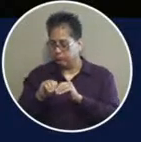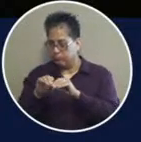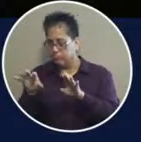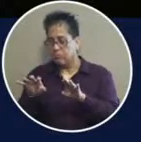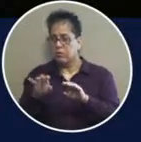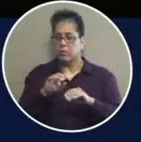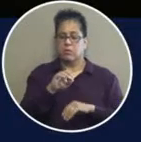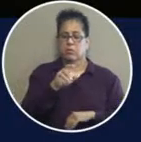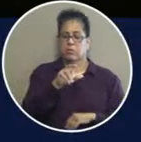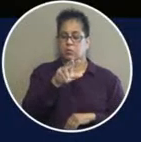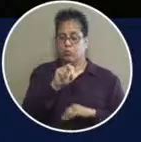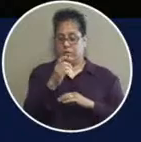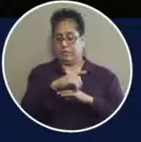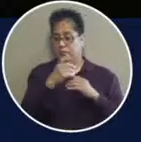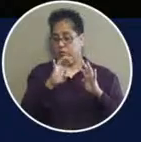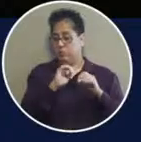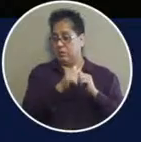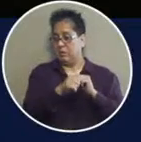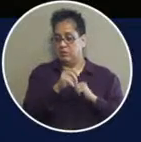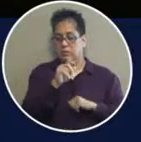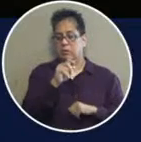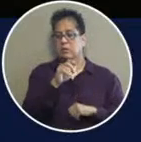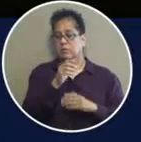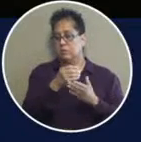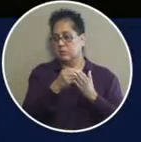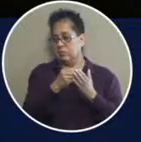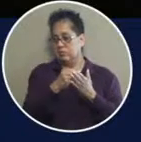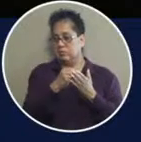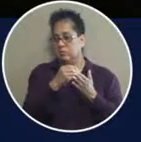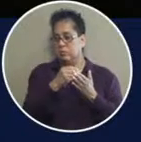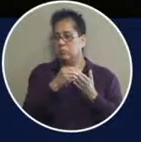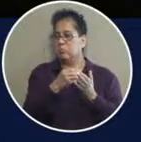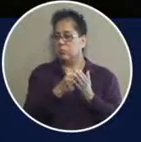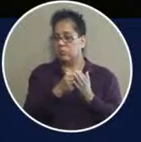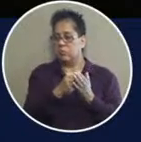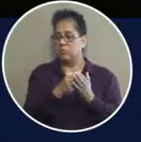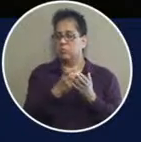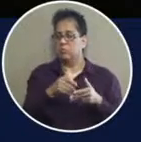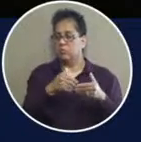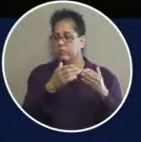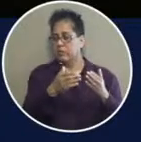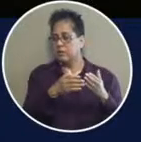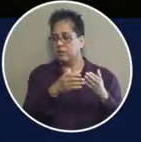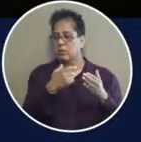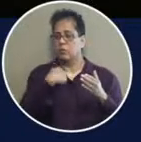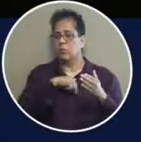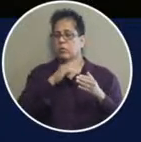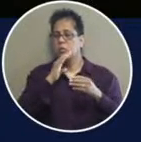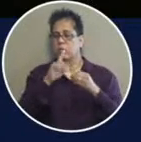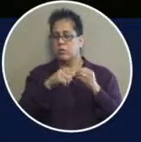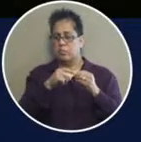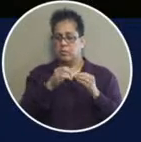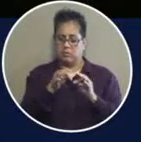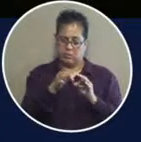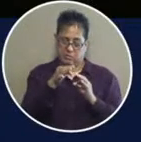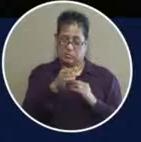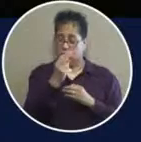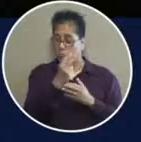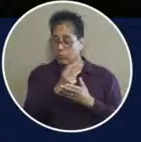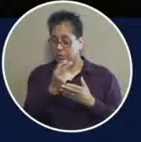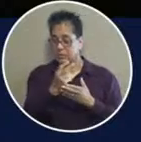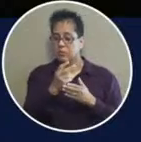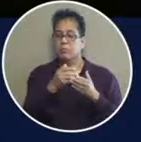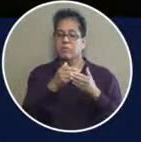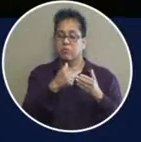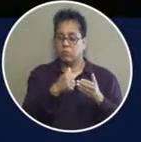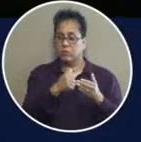count, 30 days have passed since CARES dollars hit the city coffers to provide emergency assistance. We're talking about a delay of another 2 weeks before